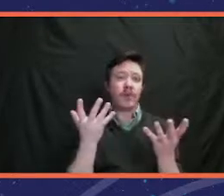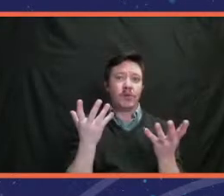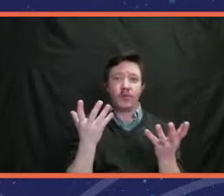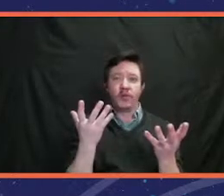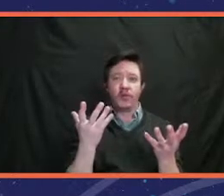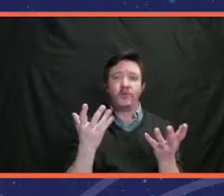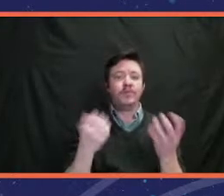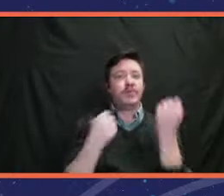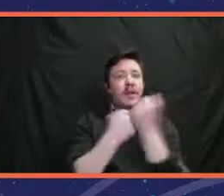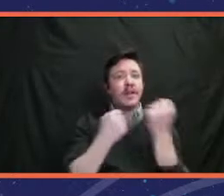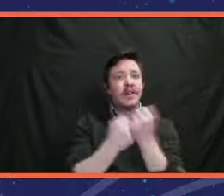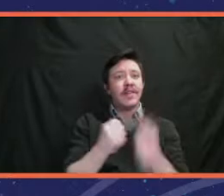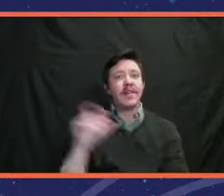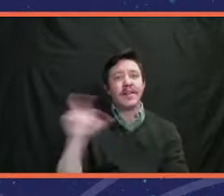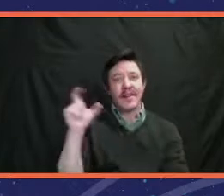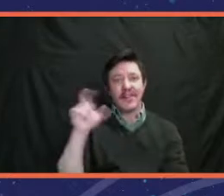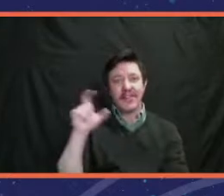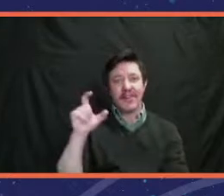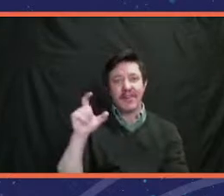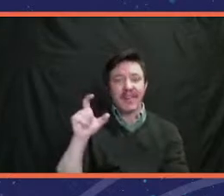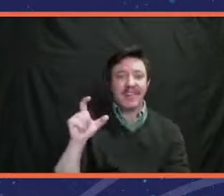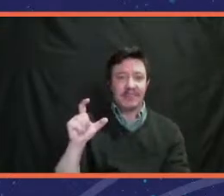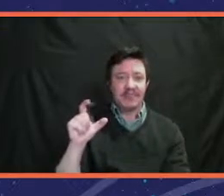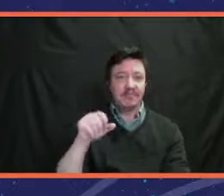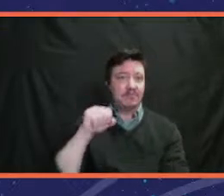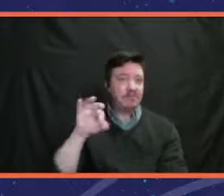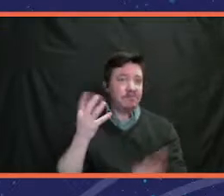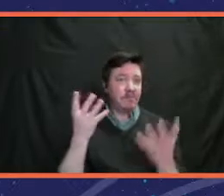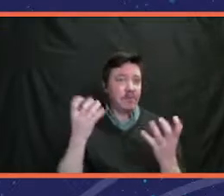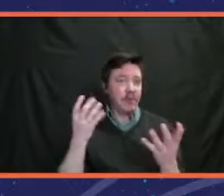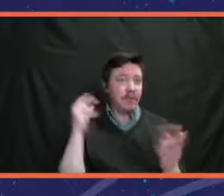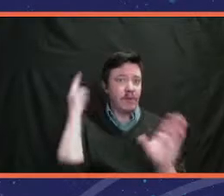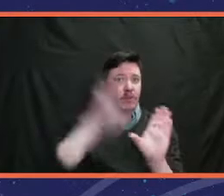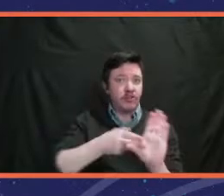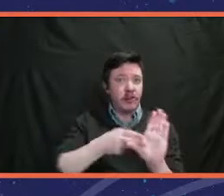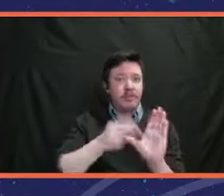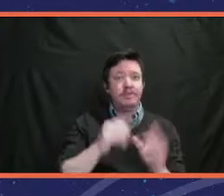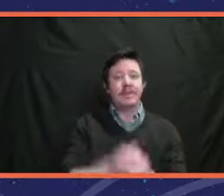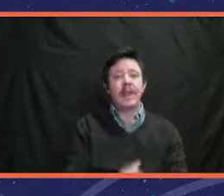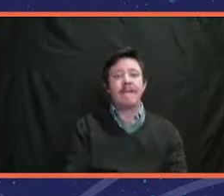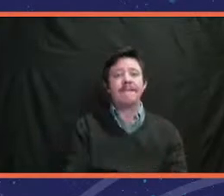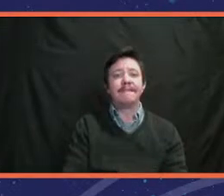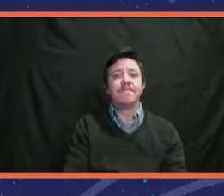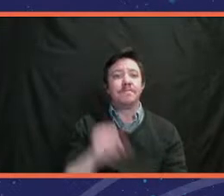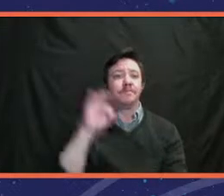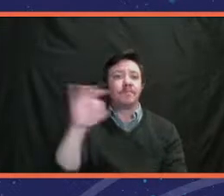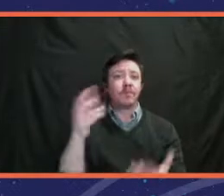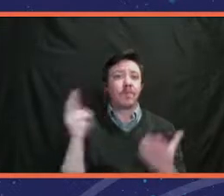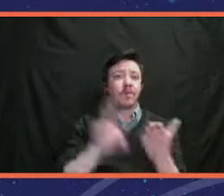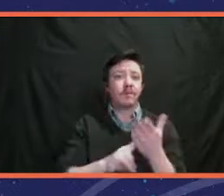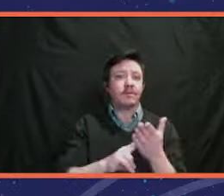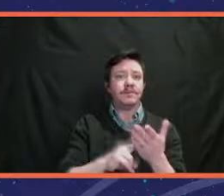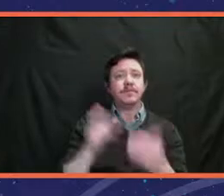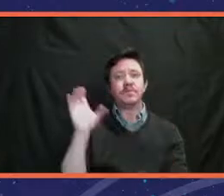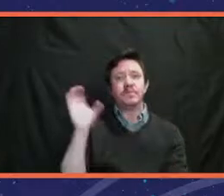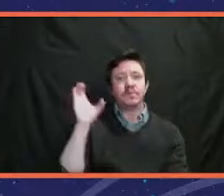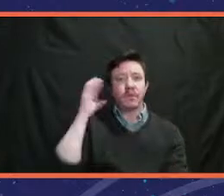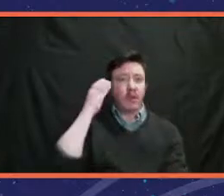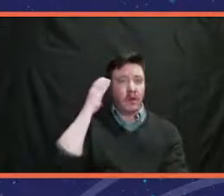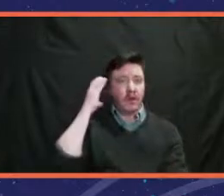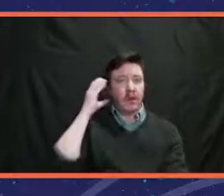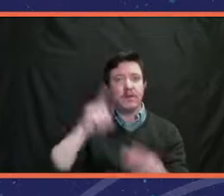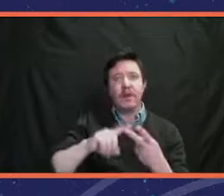Instagram page and direct people to that if you want to be up to date on our content. So if you're able to, you can take out your phone now or you can check out the account later,